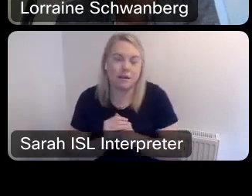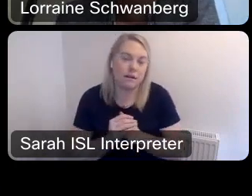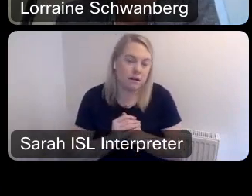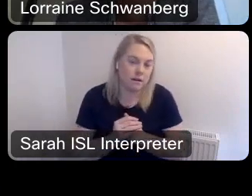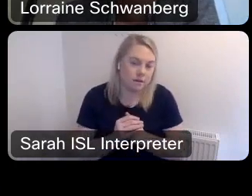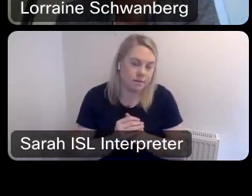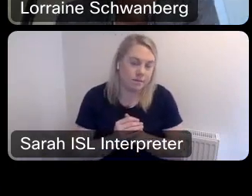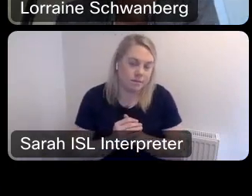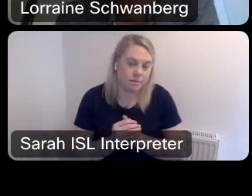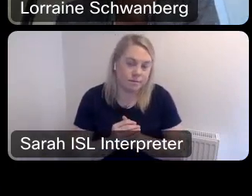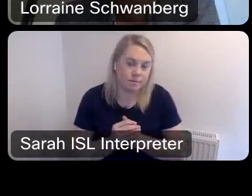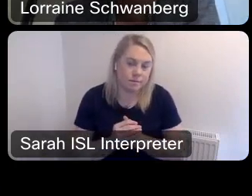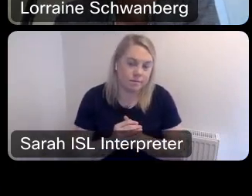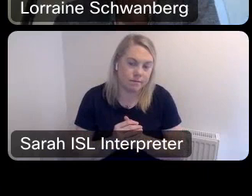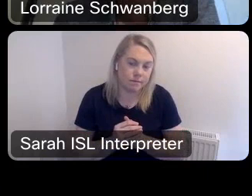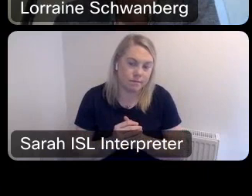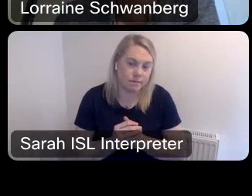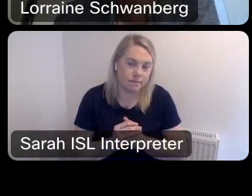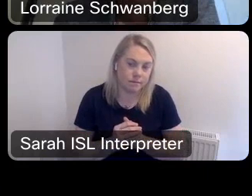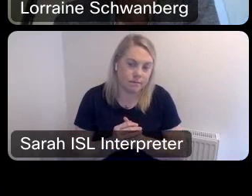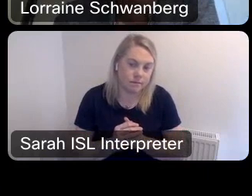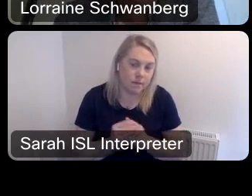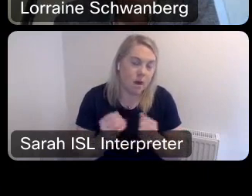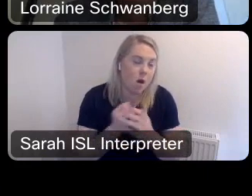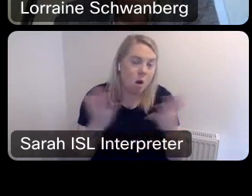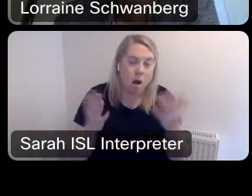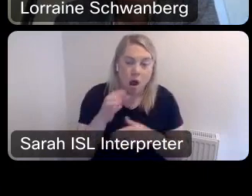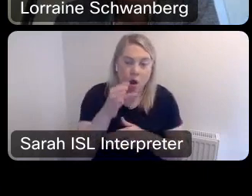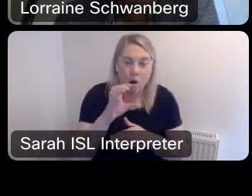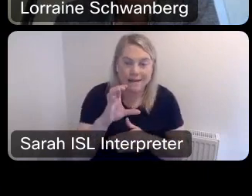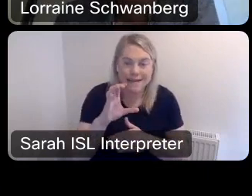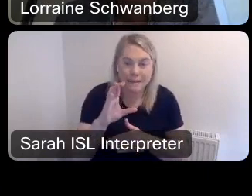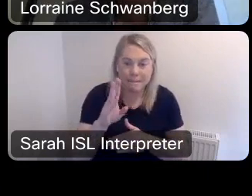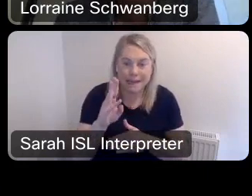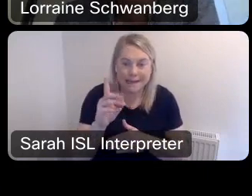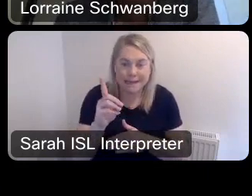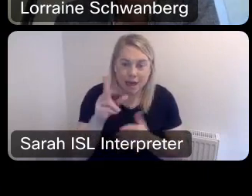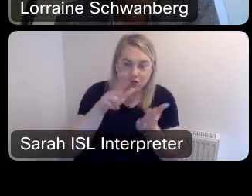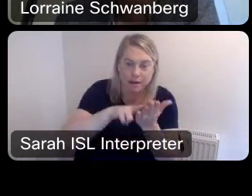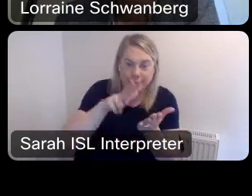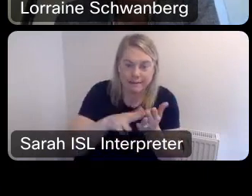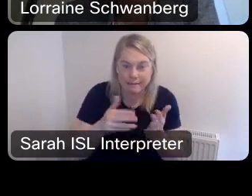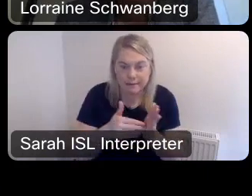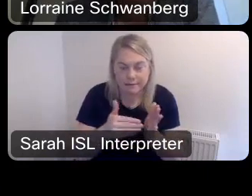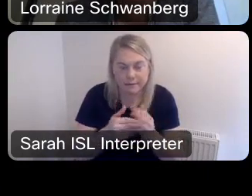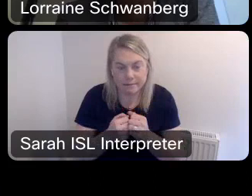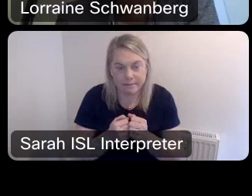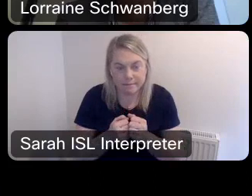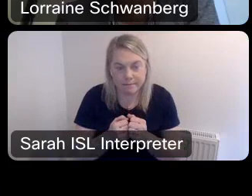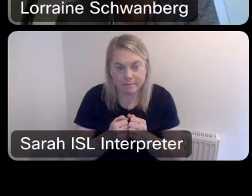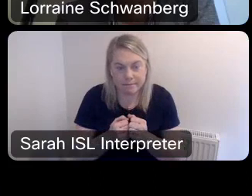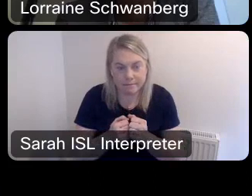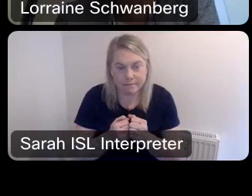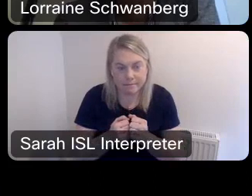those conversations. All our courses are CPD accredited, of course. Next slide.